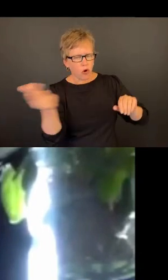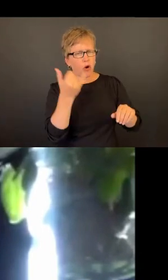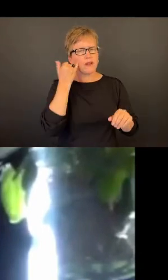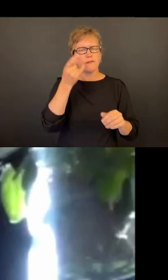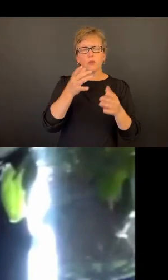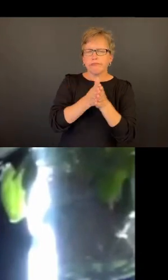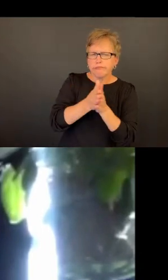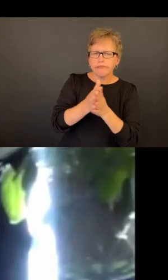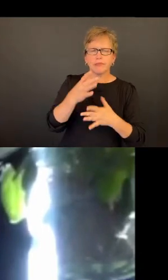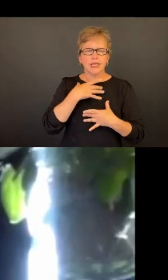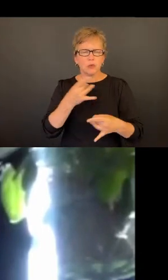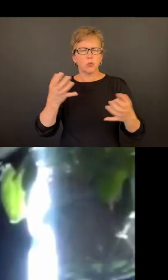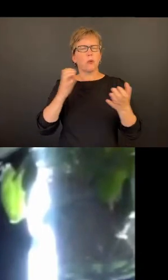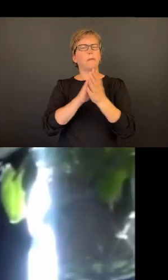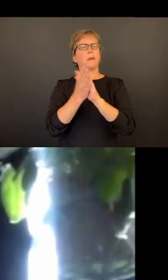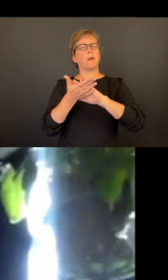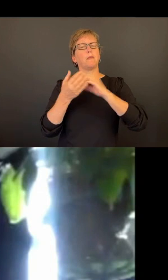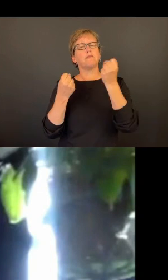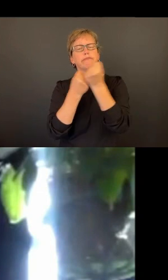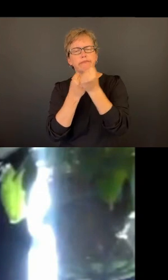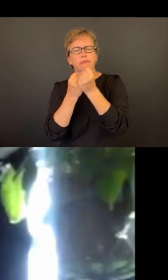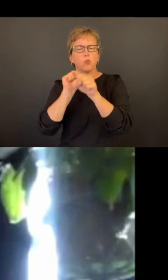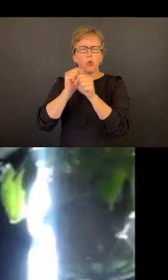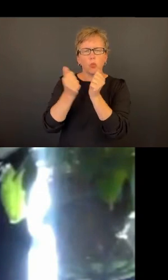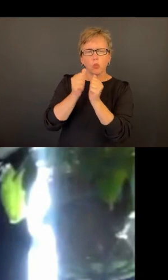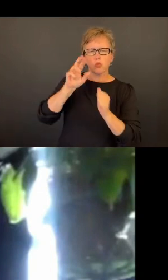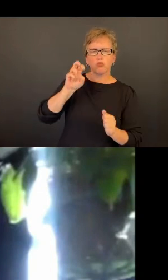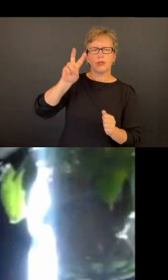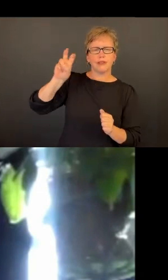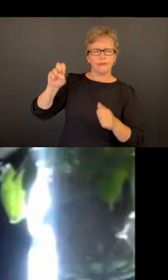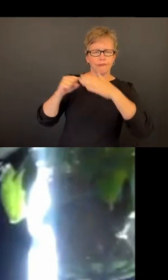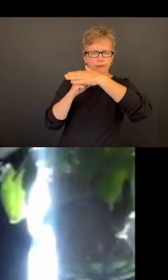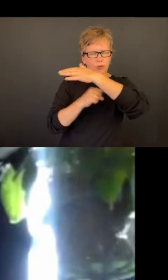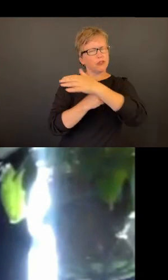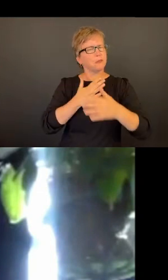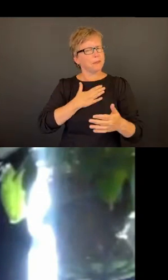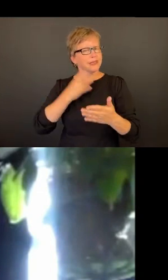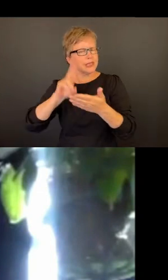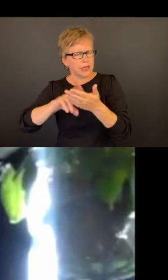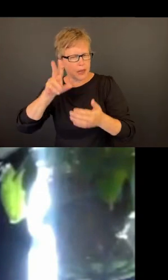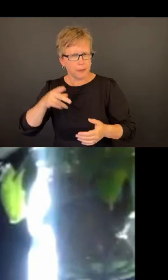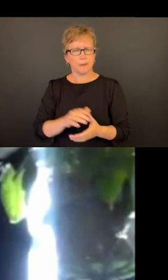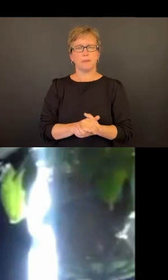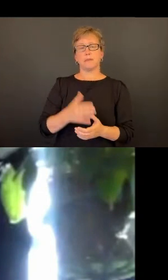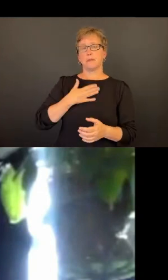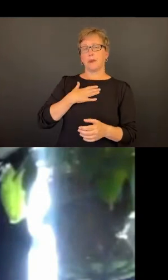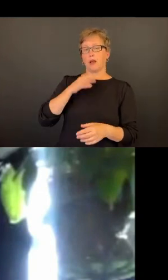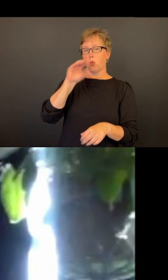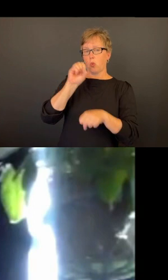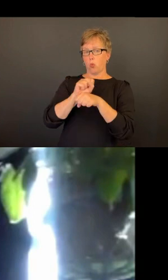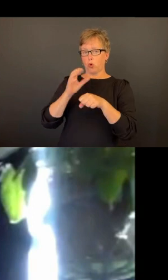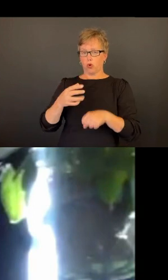haven't already and you're interested, we would love for you to sign up to become an online advocate with the Reeve